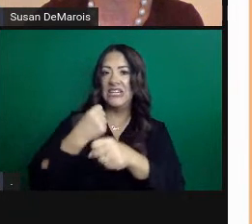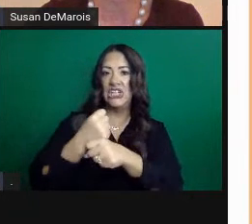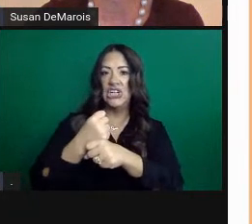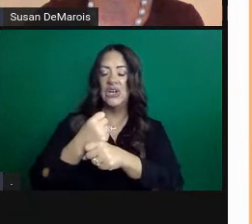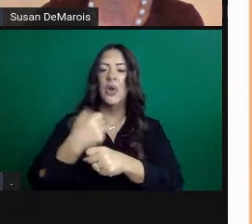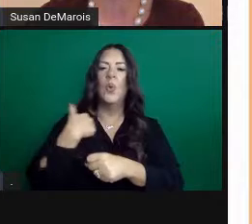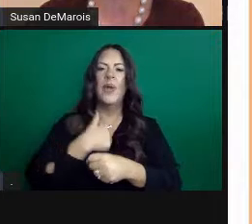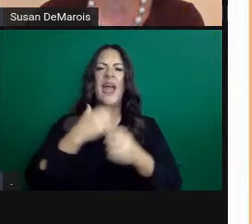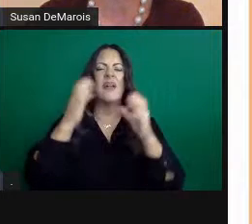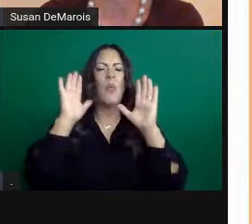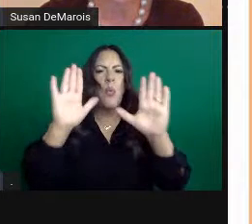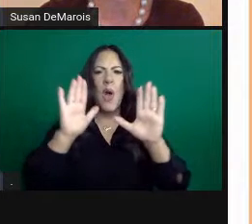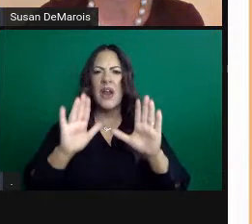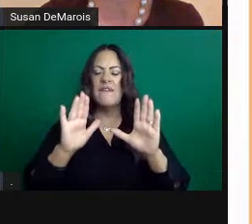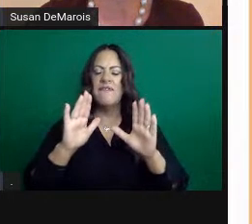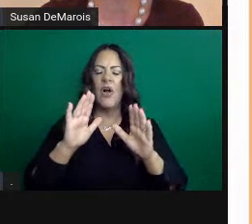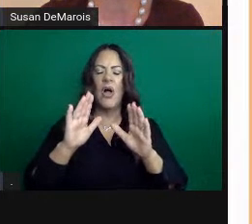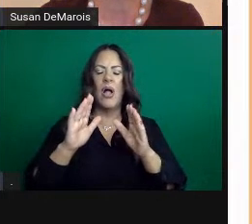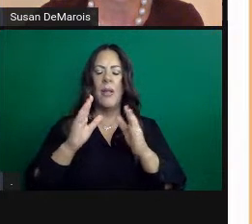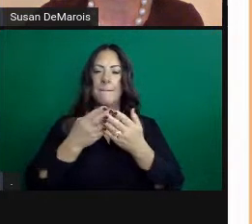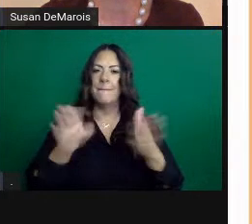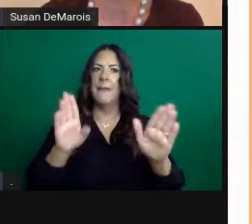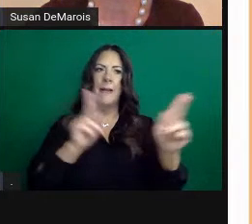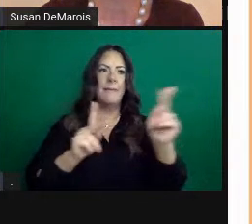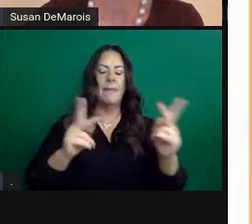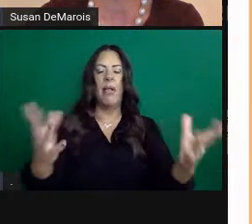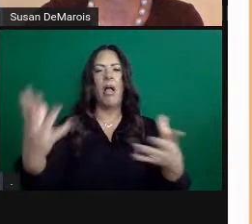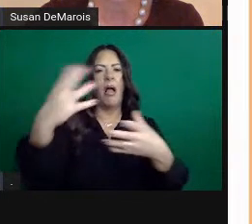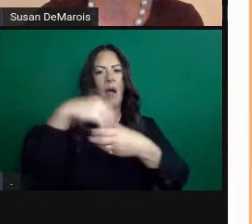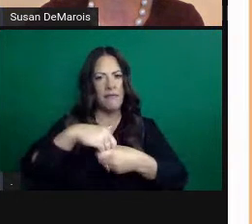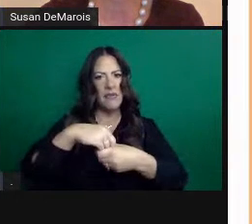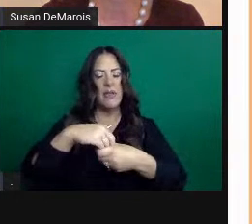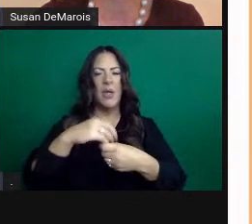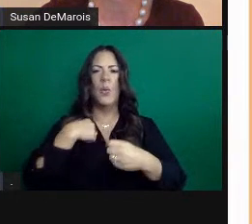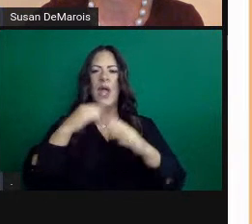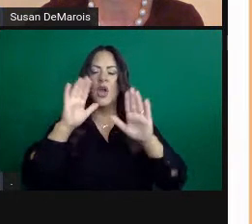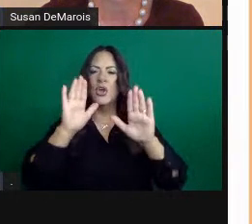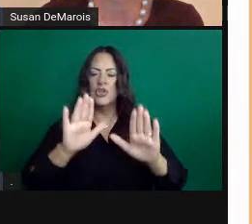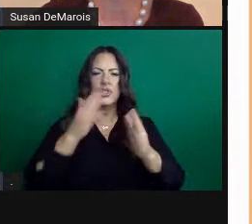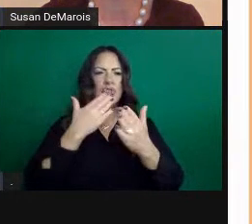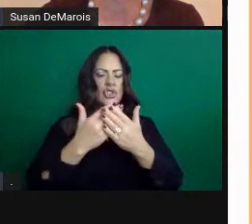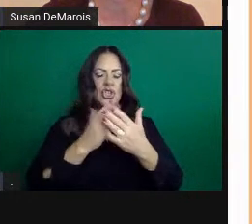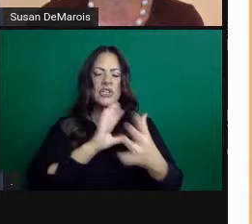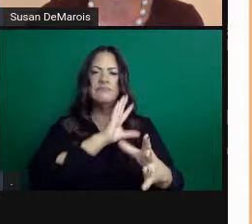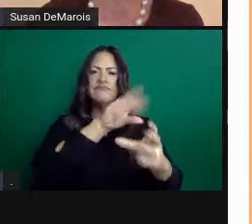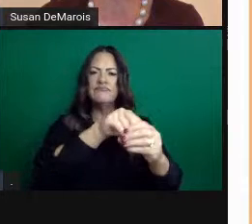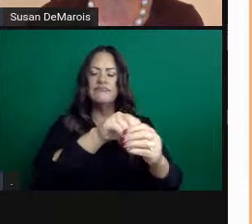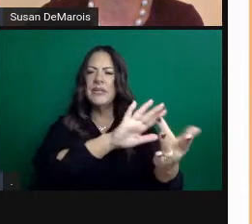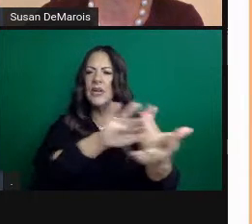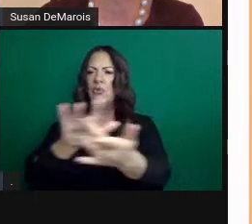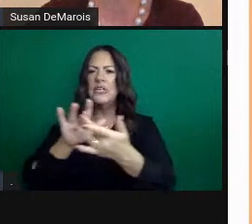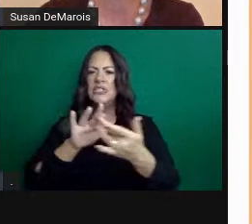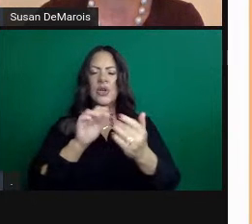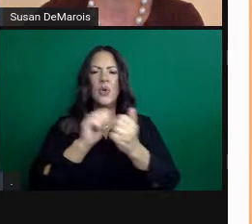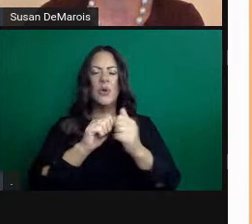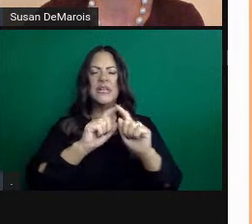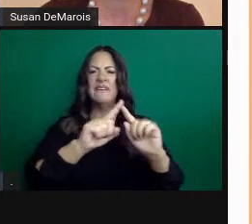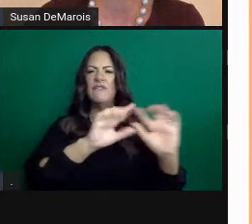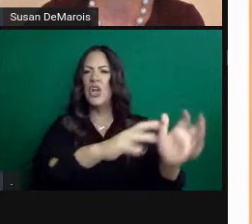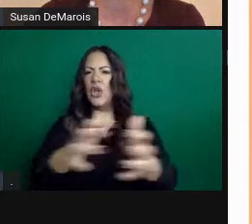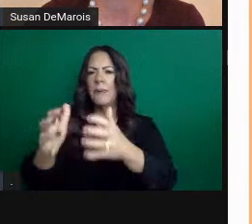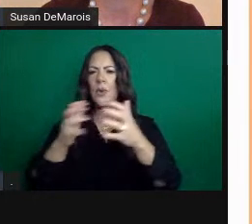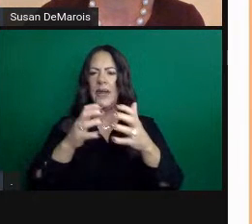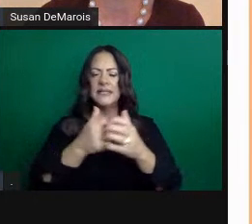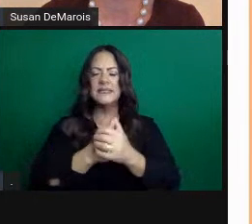public engagement, intentional stakeholder outreach, and robust community roundtables with legislators. The